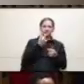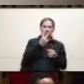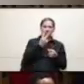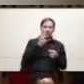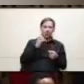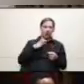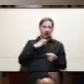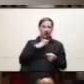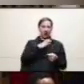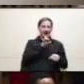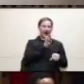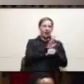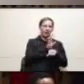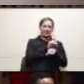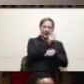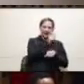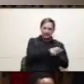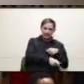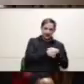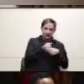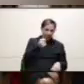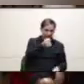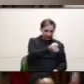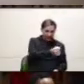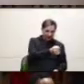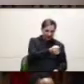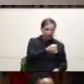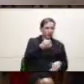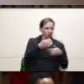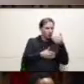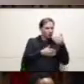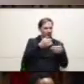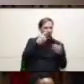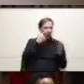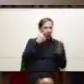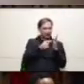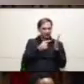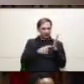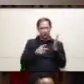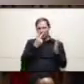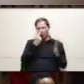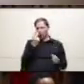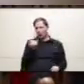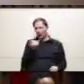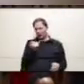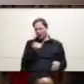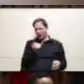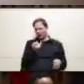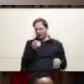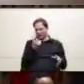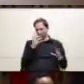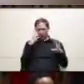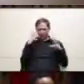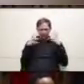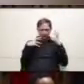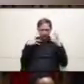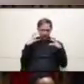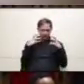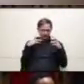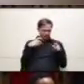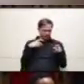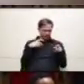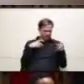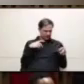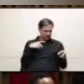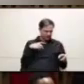the process of the audit, it appeared as if there was a bit of a confusion to say, is this person